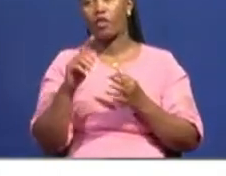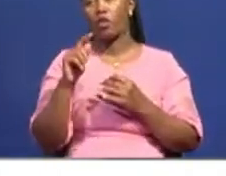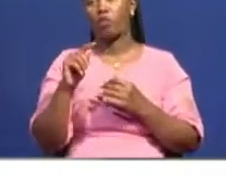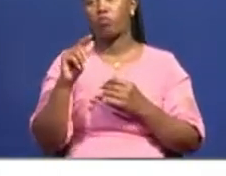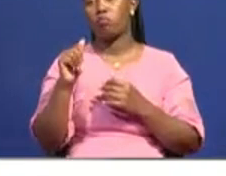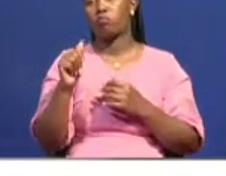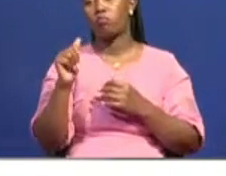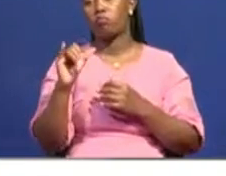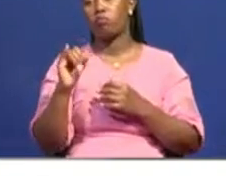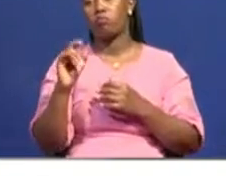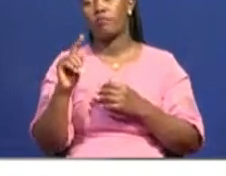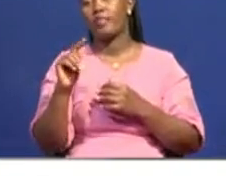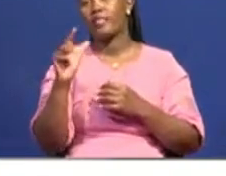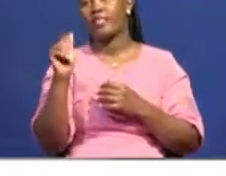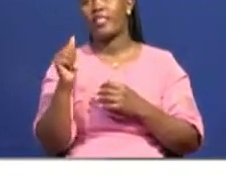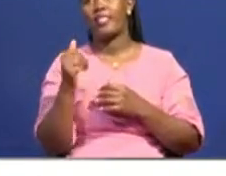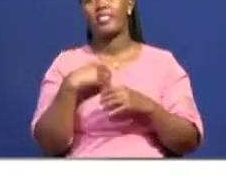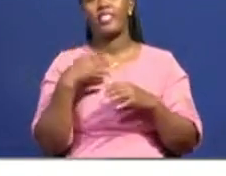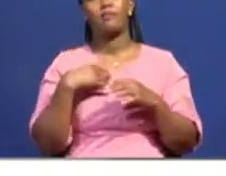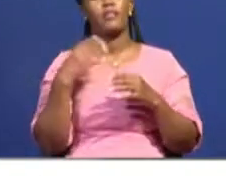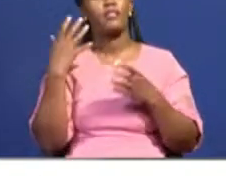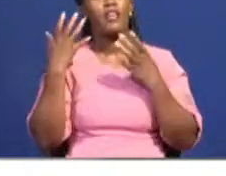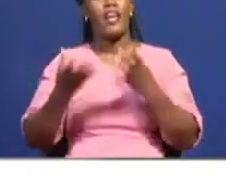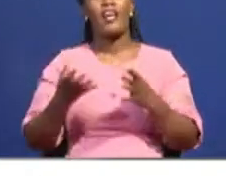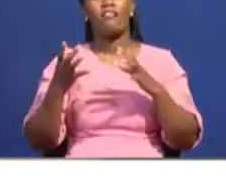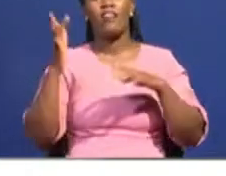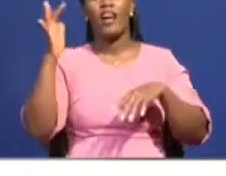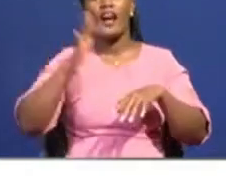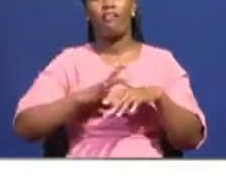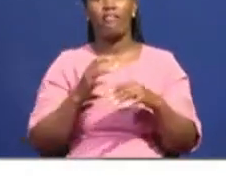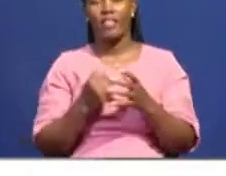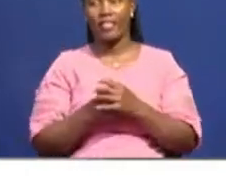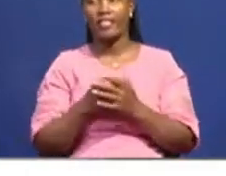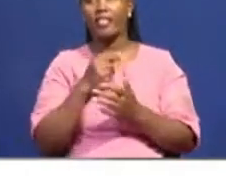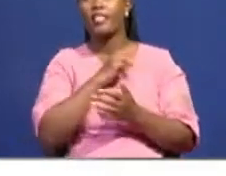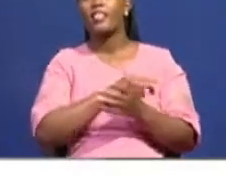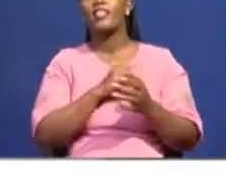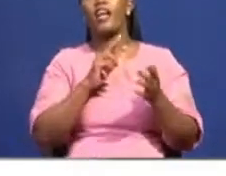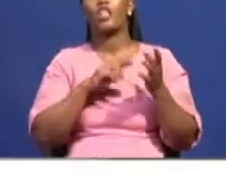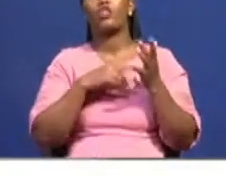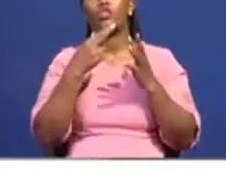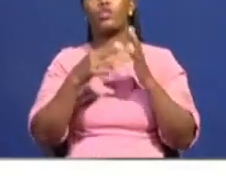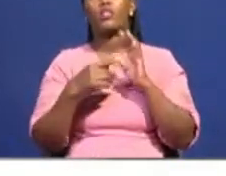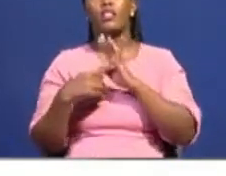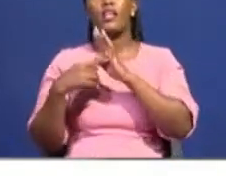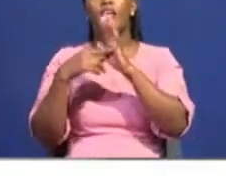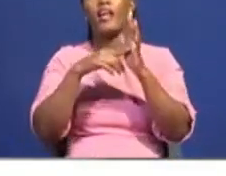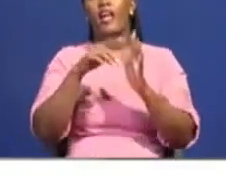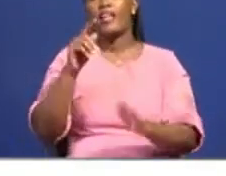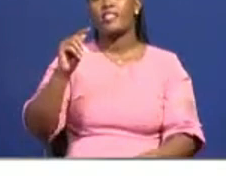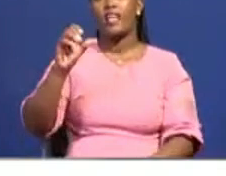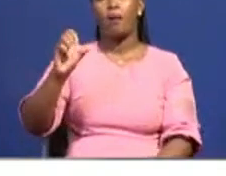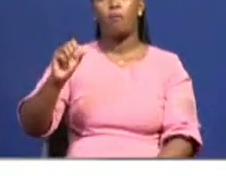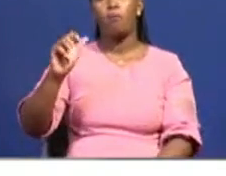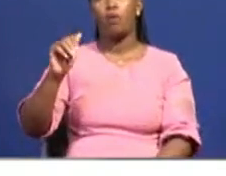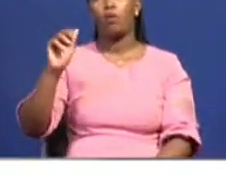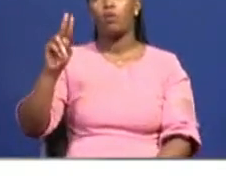devastated. And our natural resources, like the Tsavo National Park, lost a lot